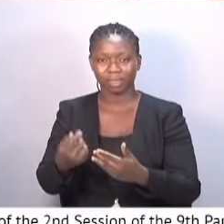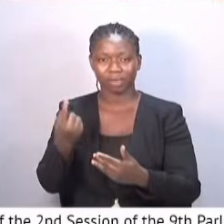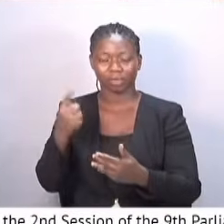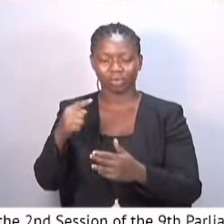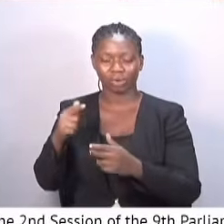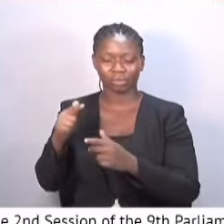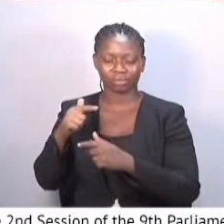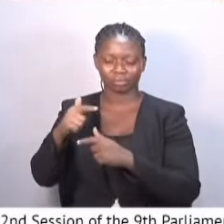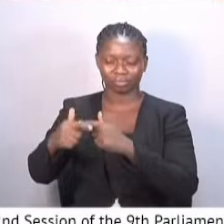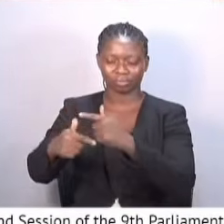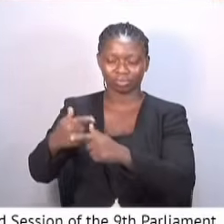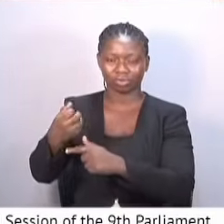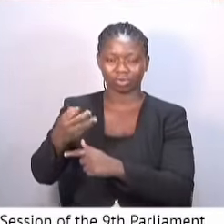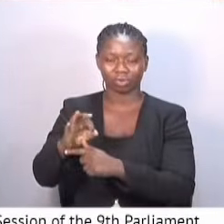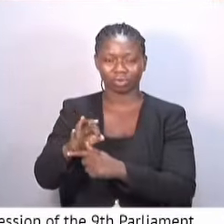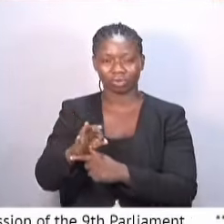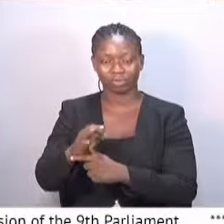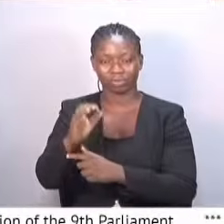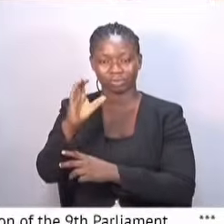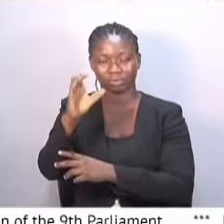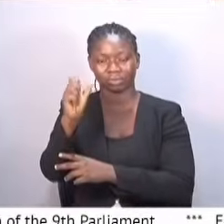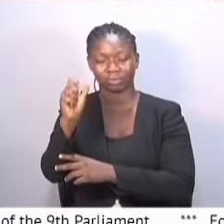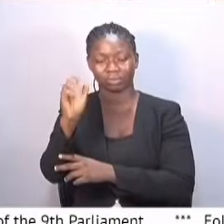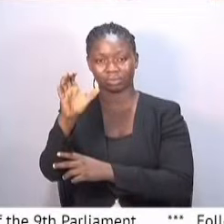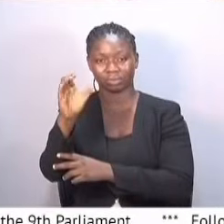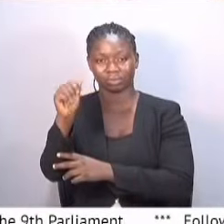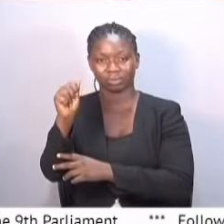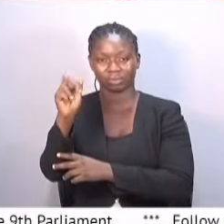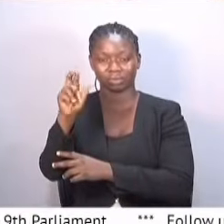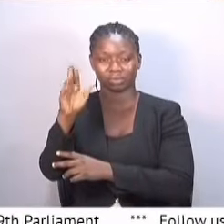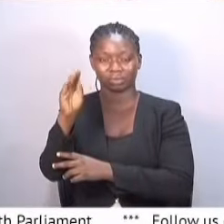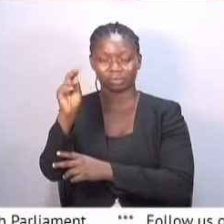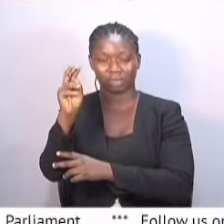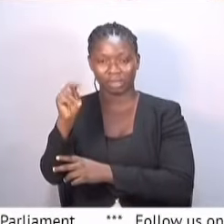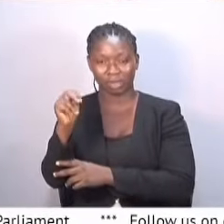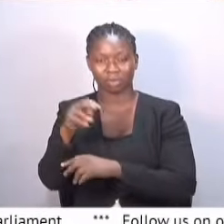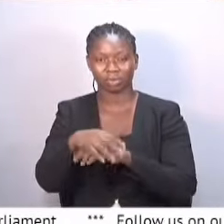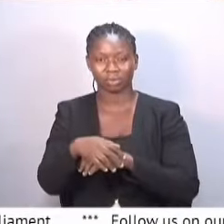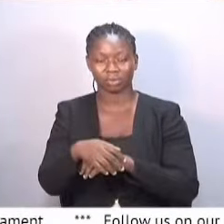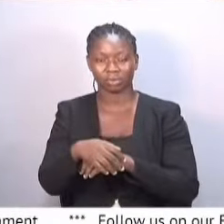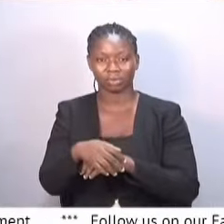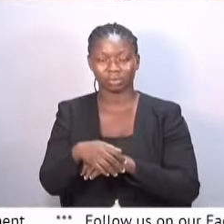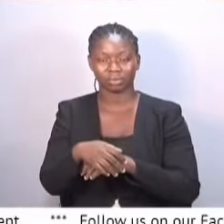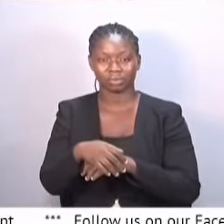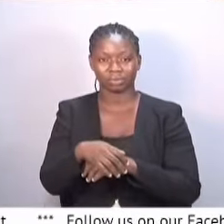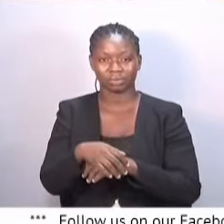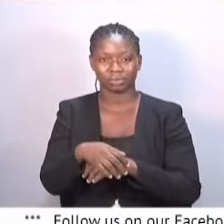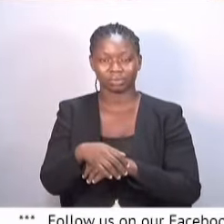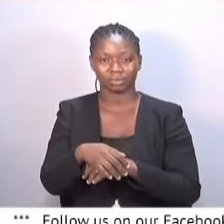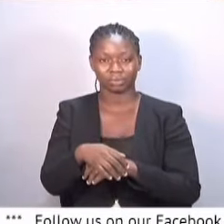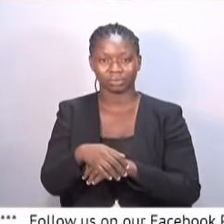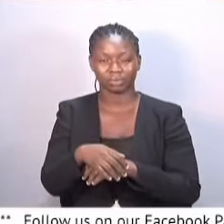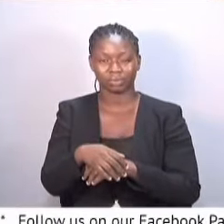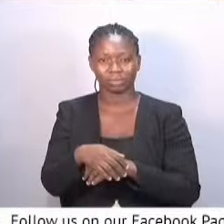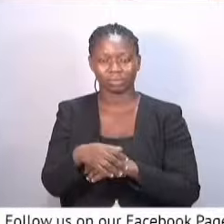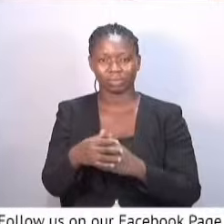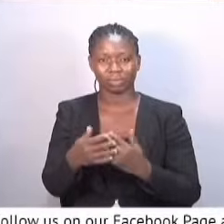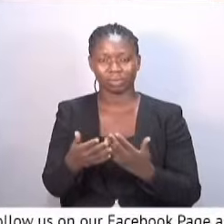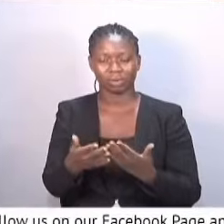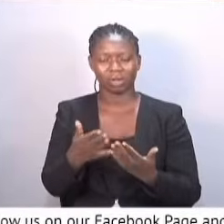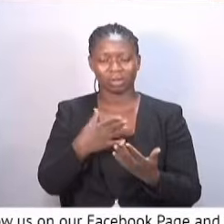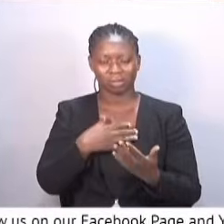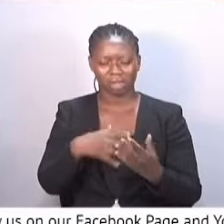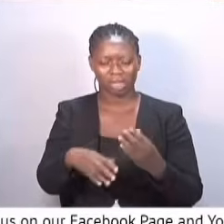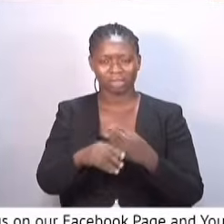the generation of carbon offsetting and reduction scheme for international aviation labeled as credit. So